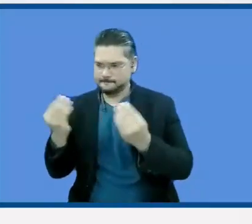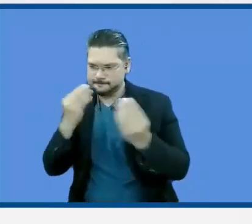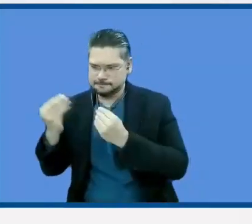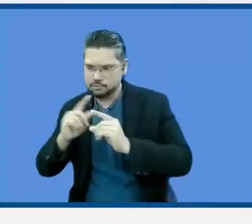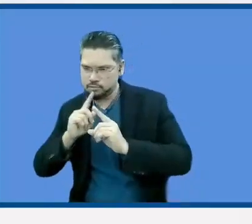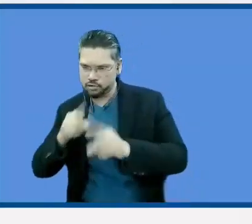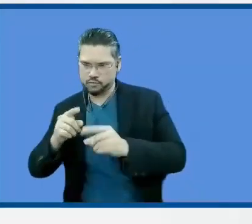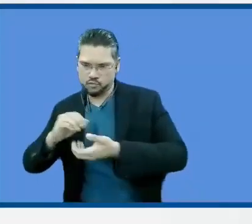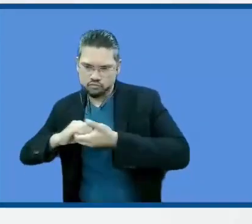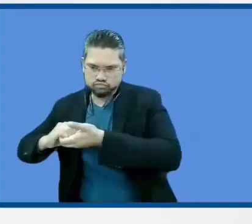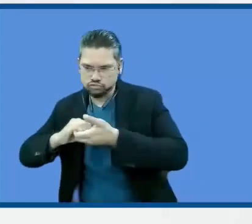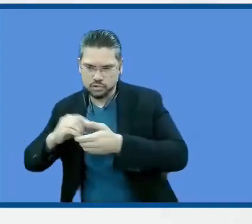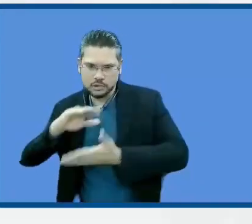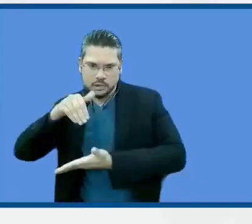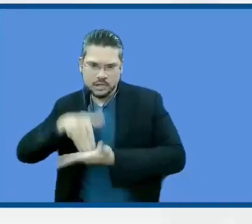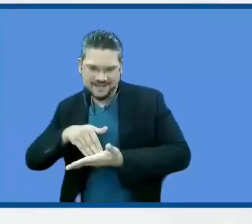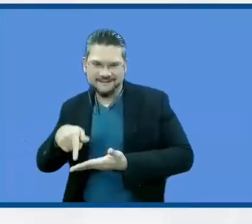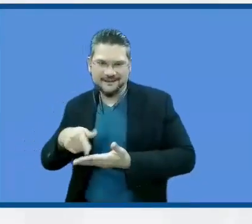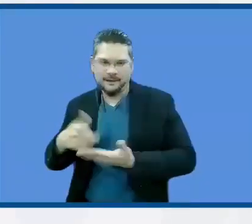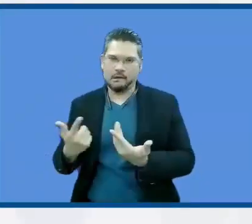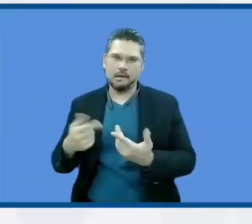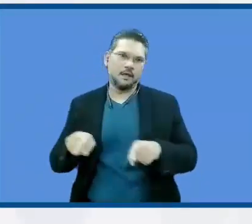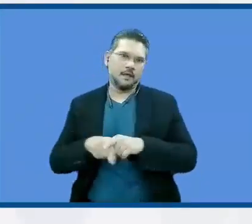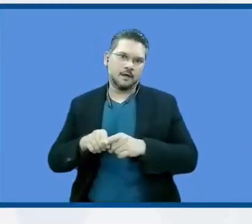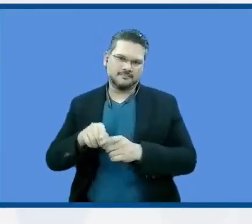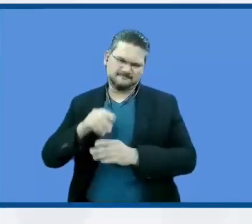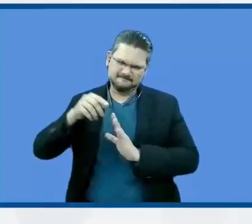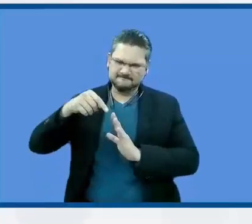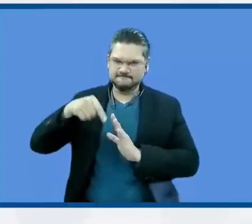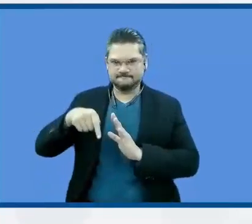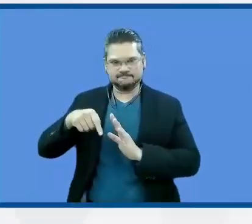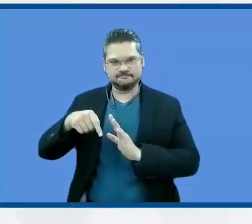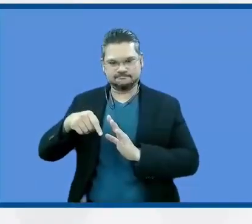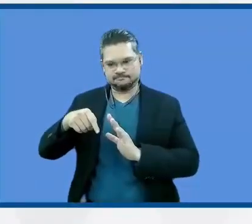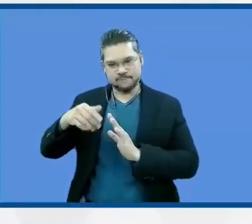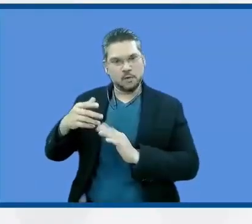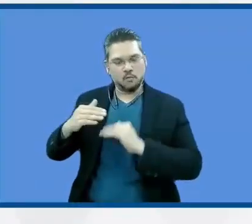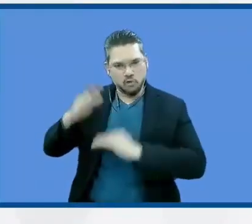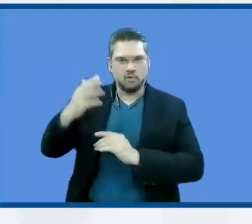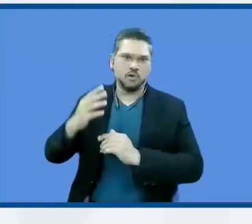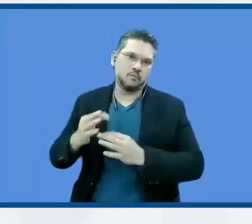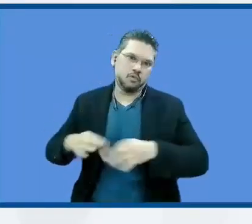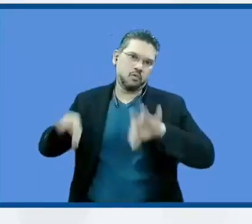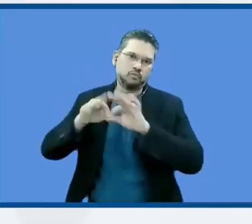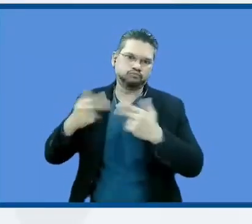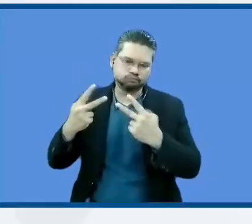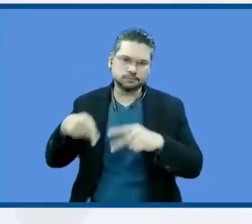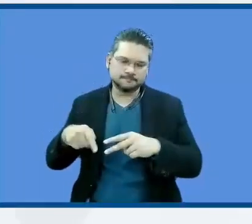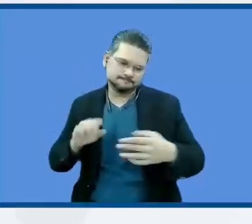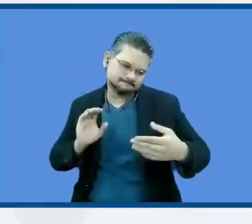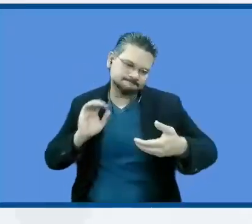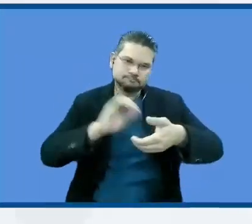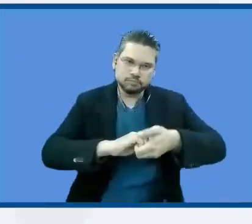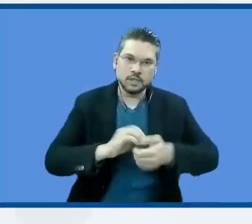operational heart, and space and satellite tools such as Copernicus. The European Union is